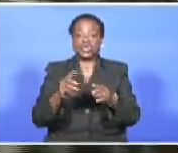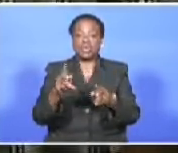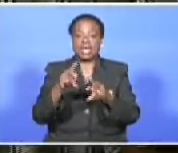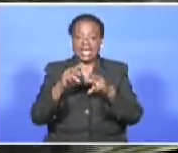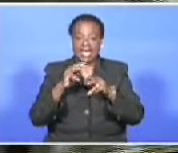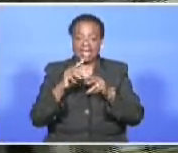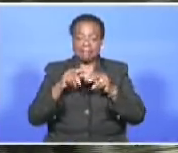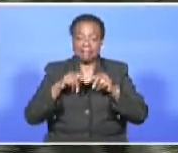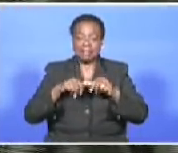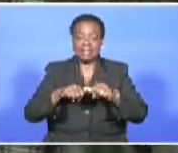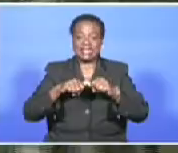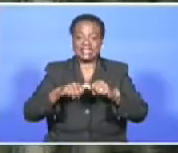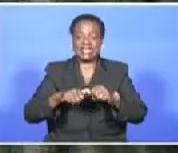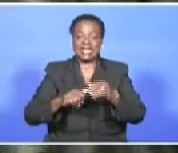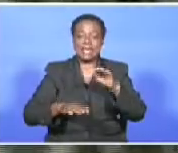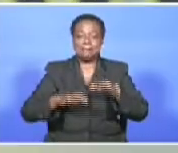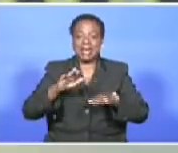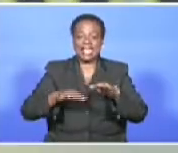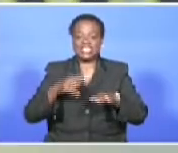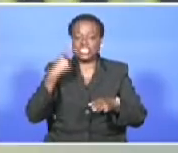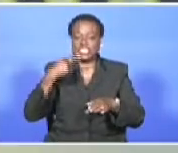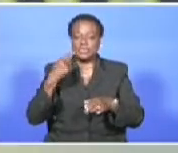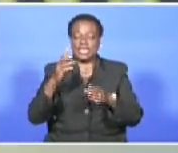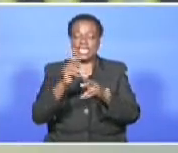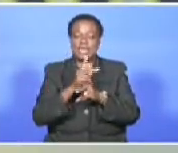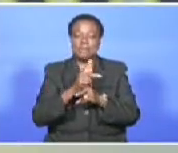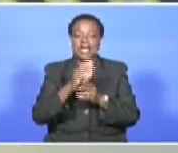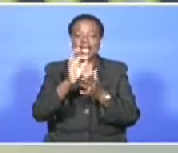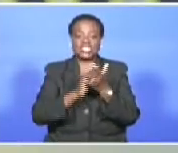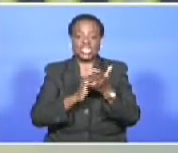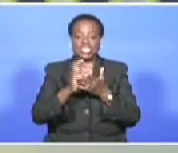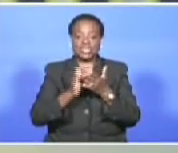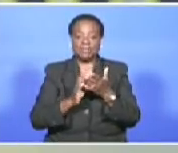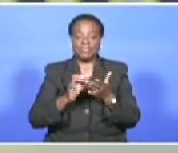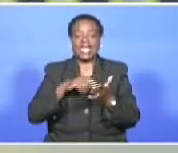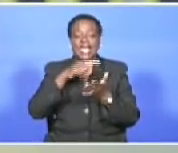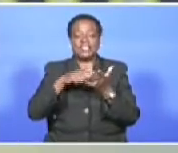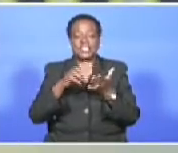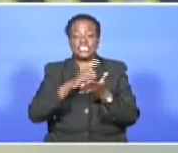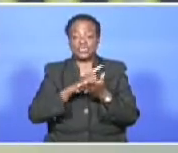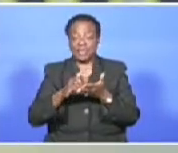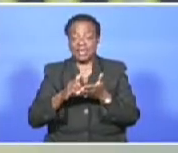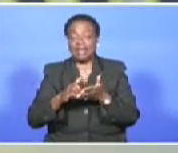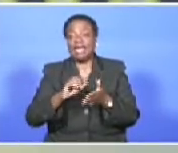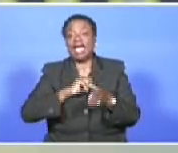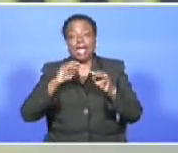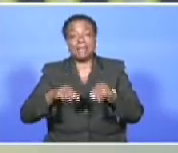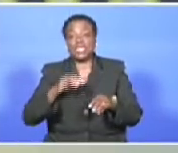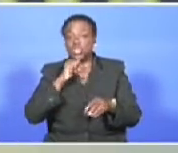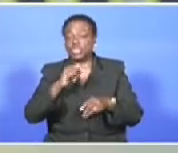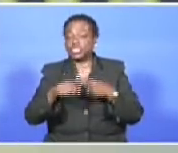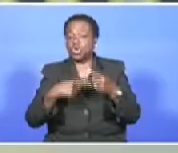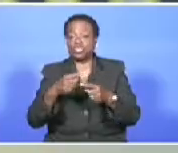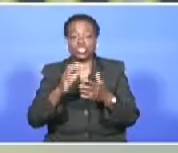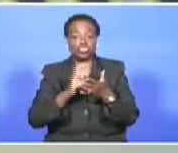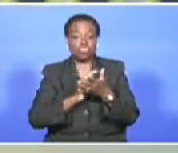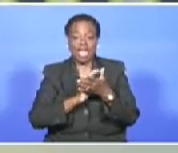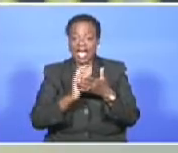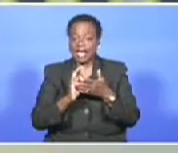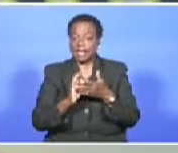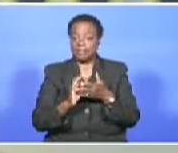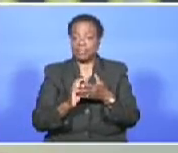Tredijah said she keeps a schedule. This week, I might can't go to track. This week, I might just have to stay focused